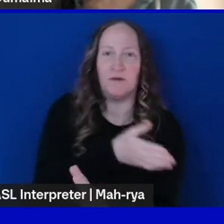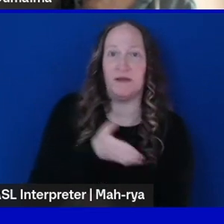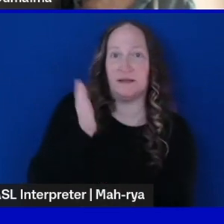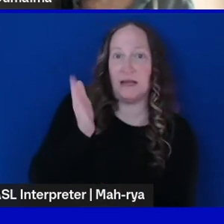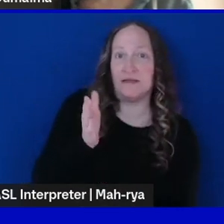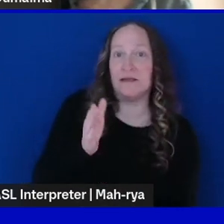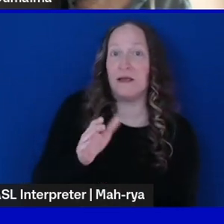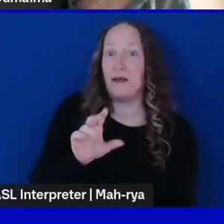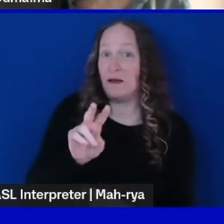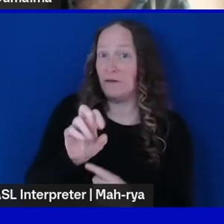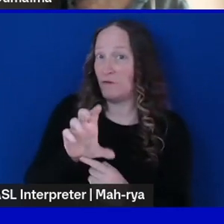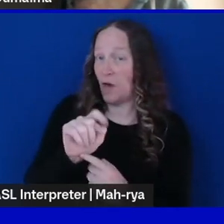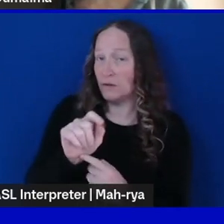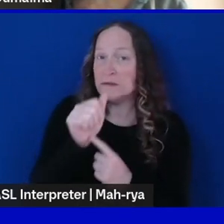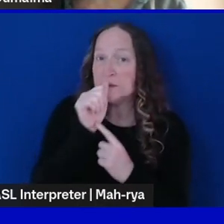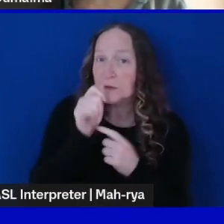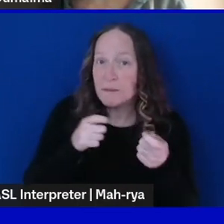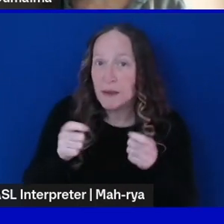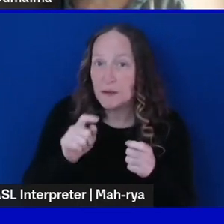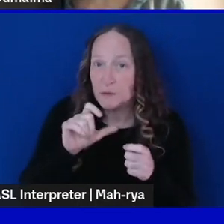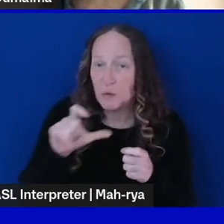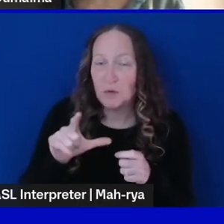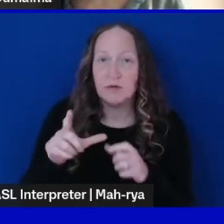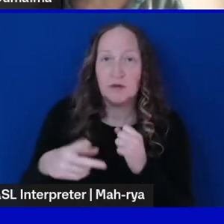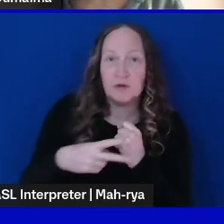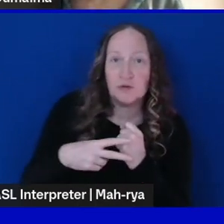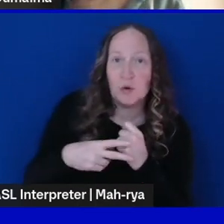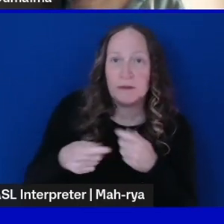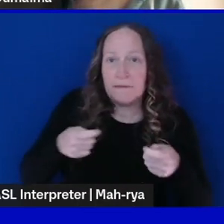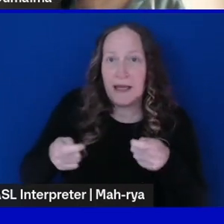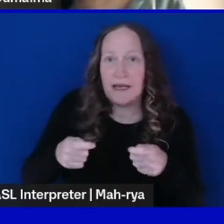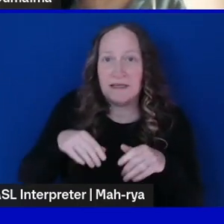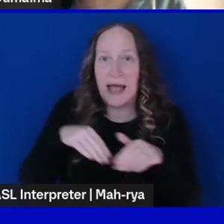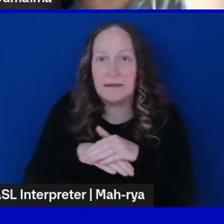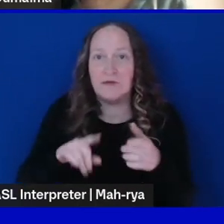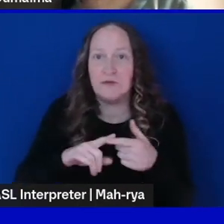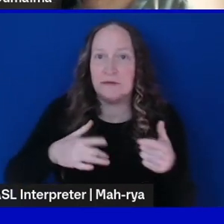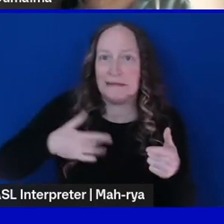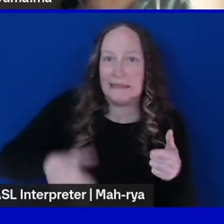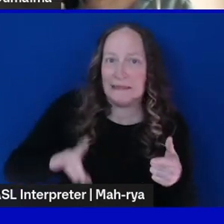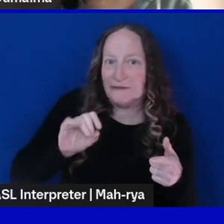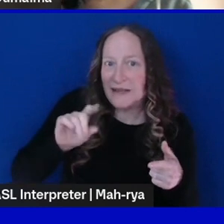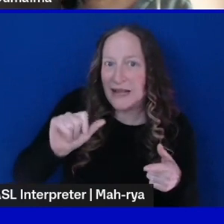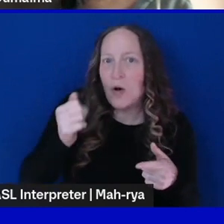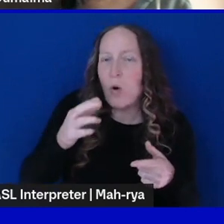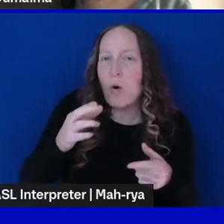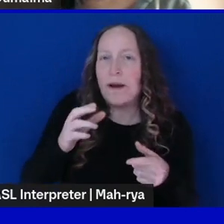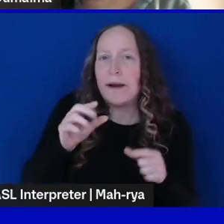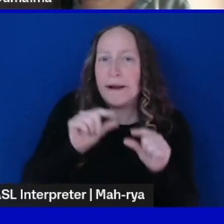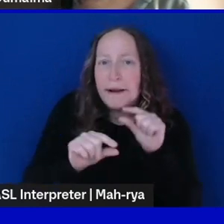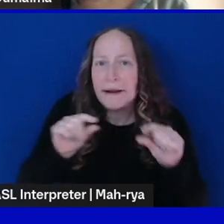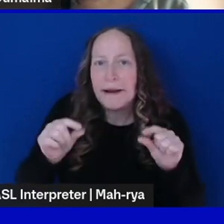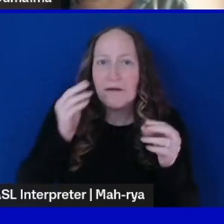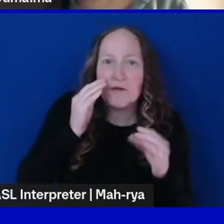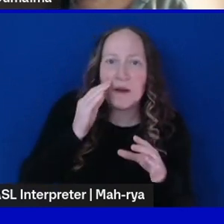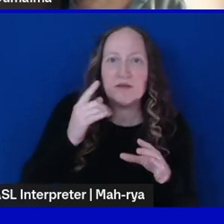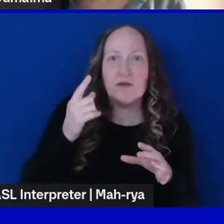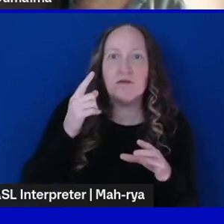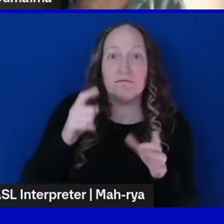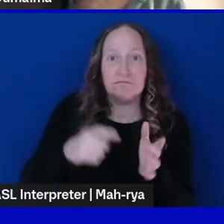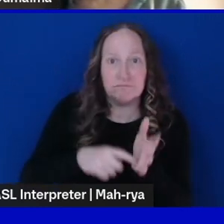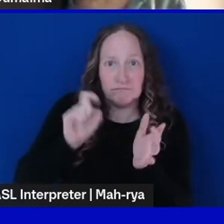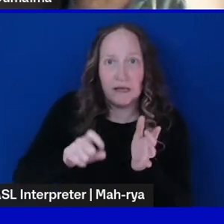secret management tool. It stores and manages access to sensitive data or pieces of information that are needed to log in and authorize with